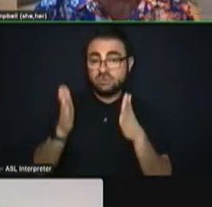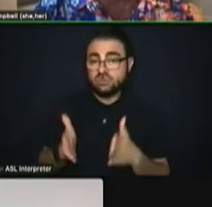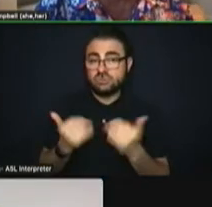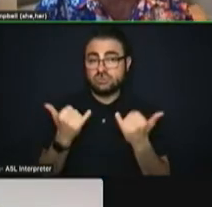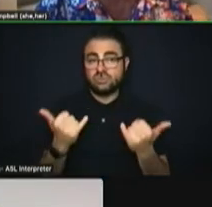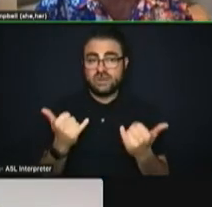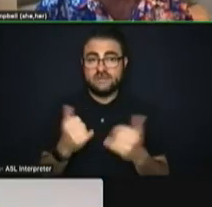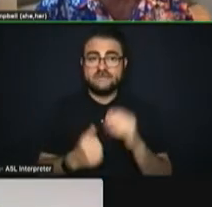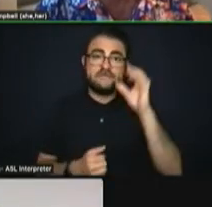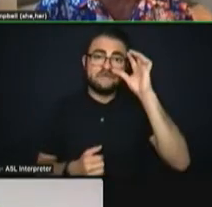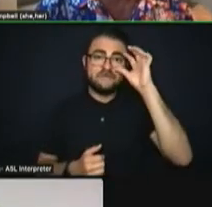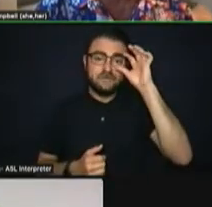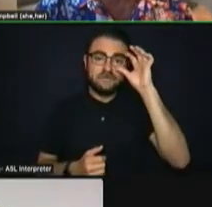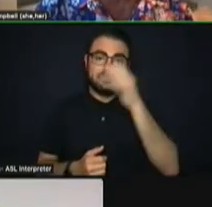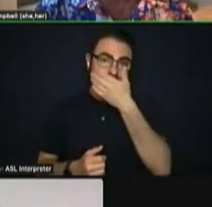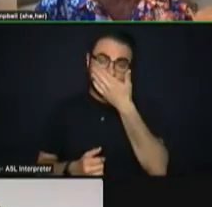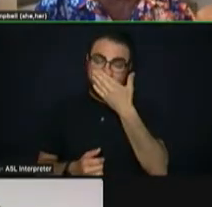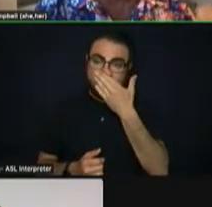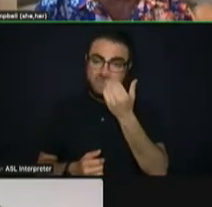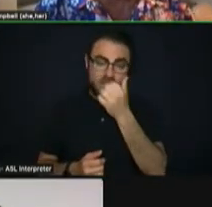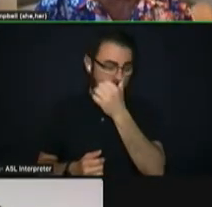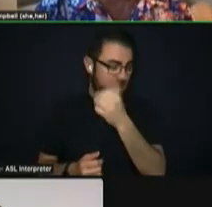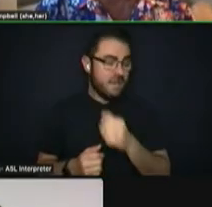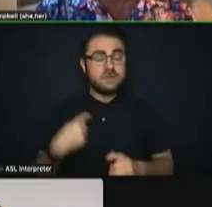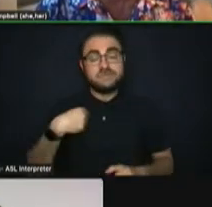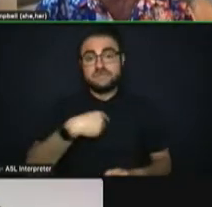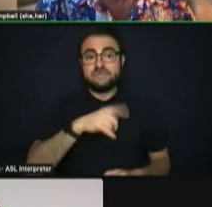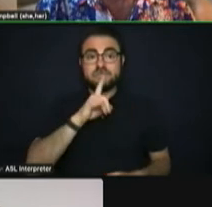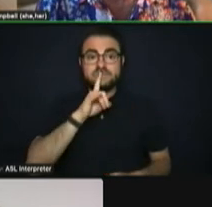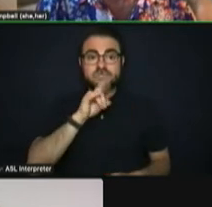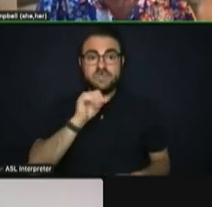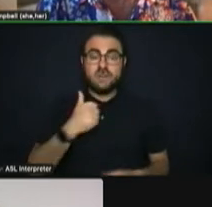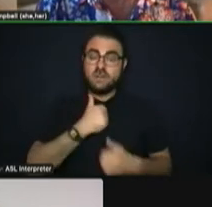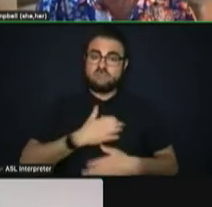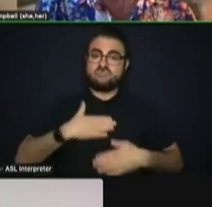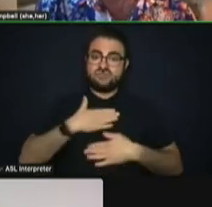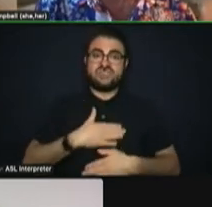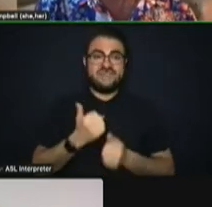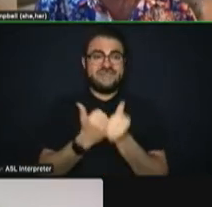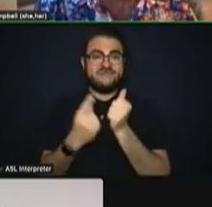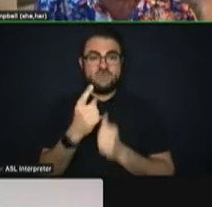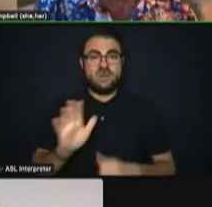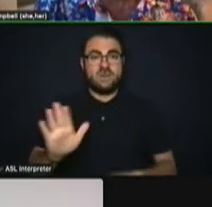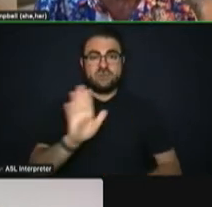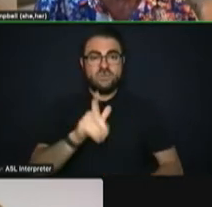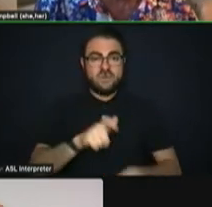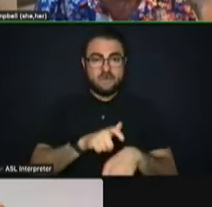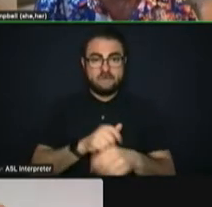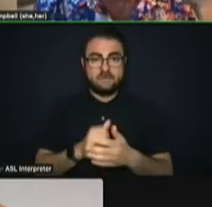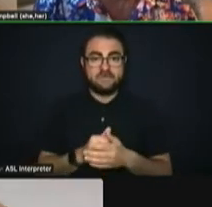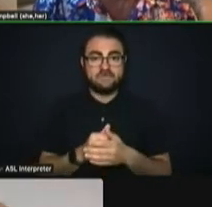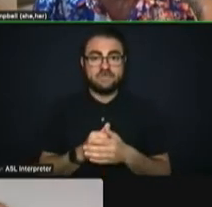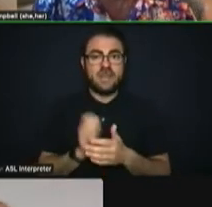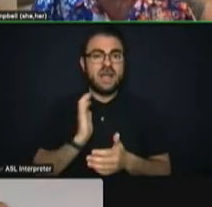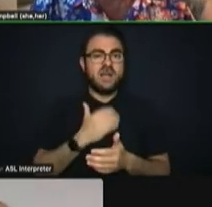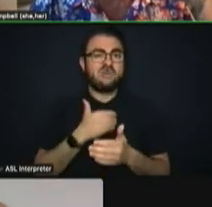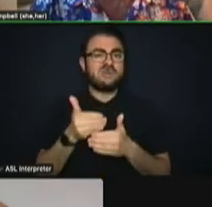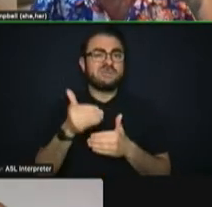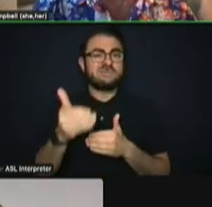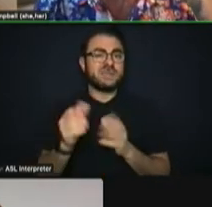and really appreciate everyone's time. Our next meeting, I know that